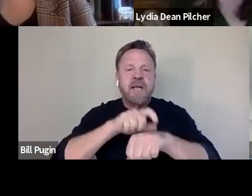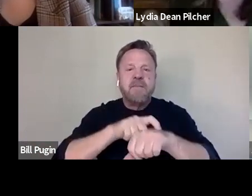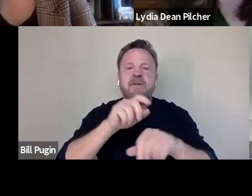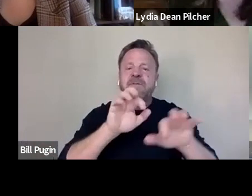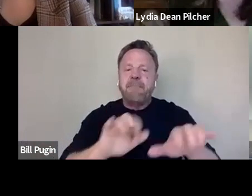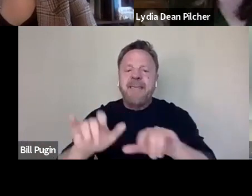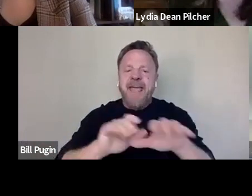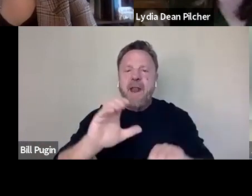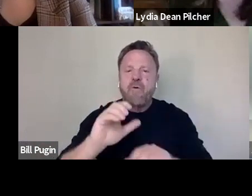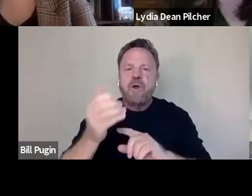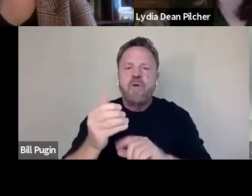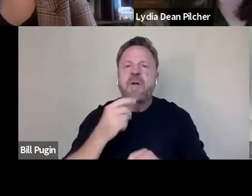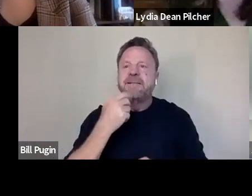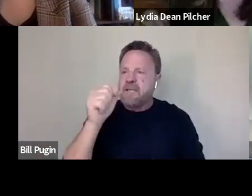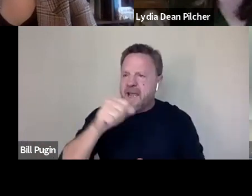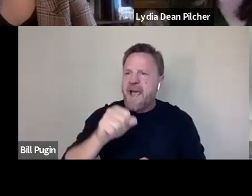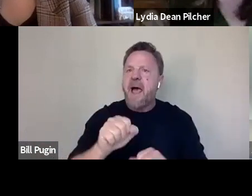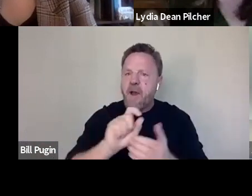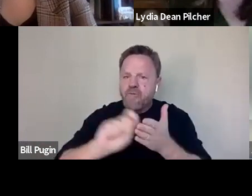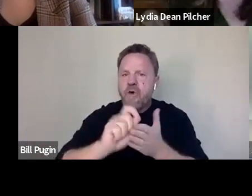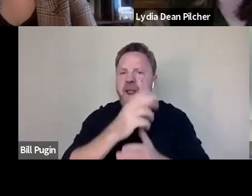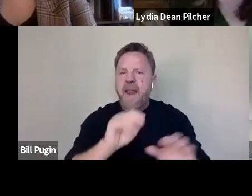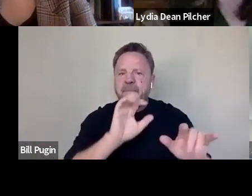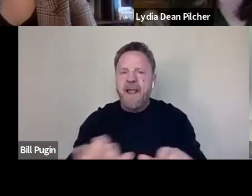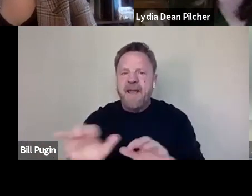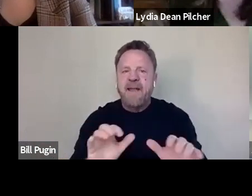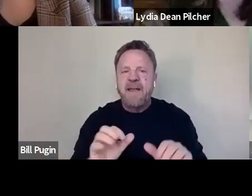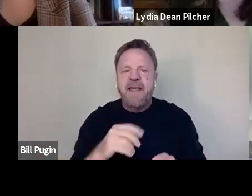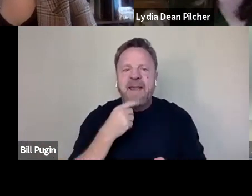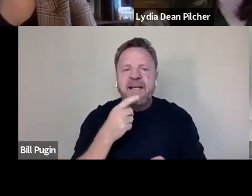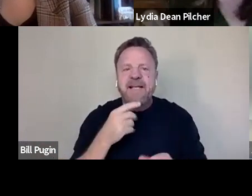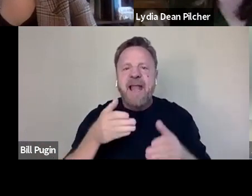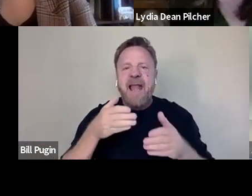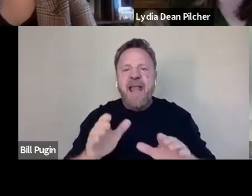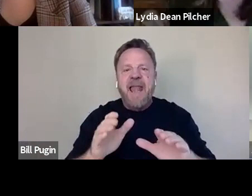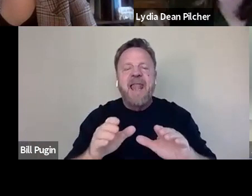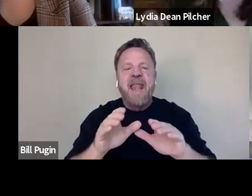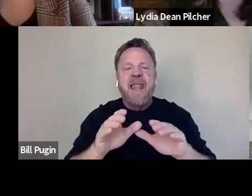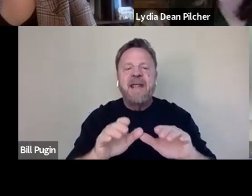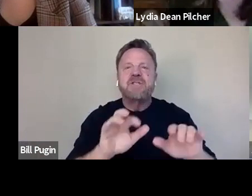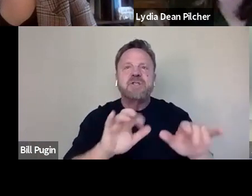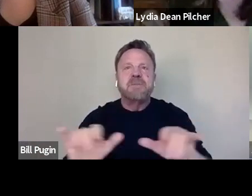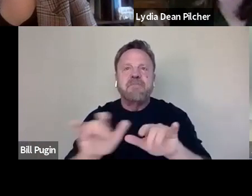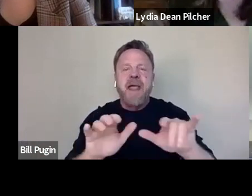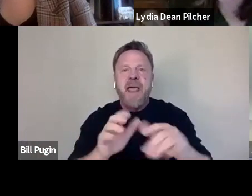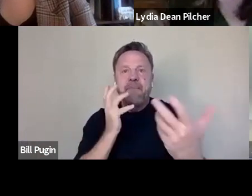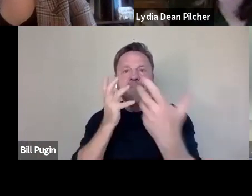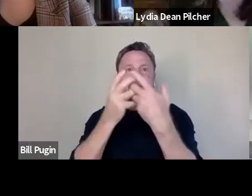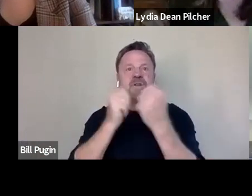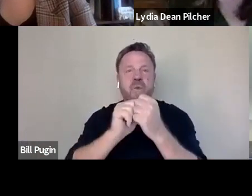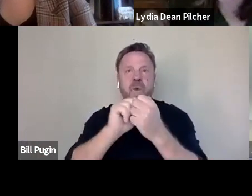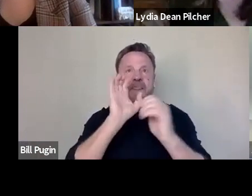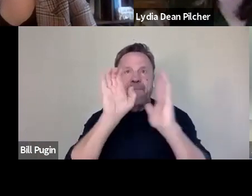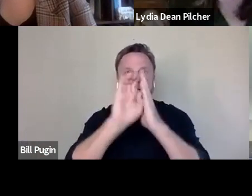said, yeah, oh, I wrote that and I played it. And I said, let's just put it up against the picture and hear it. And we did, and it wasn't